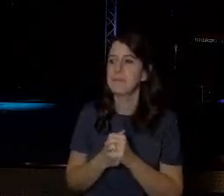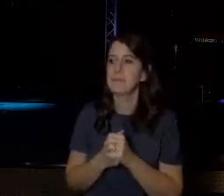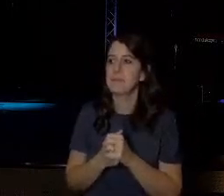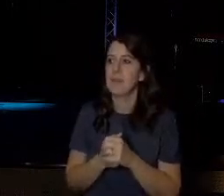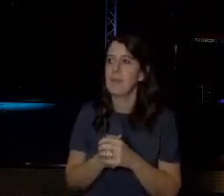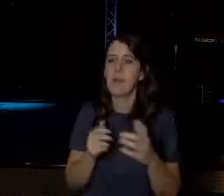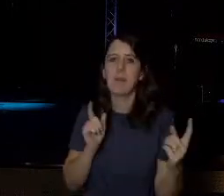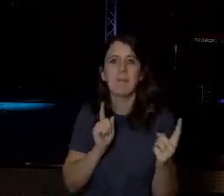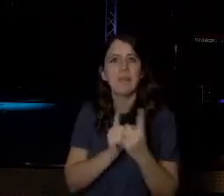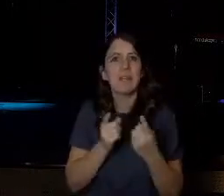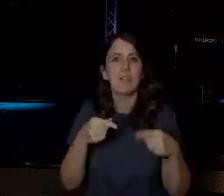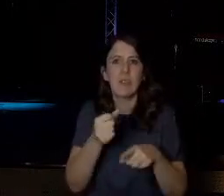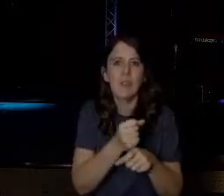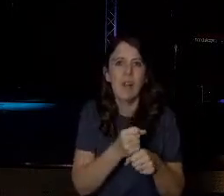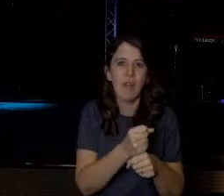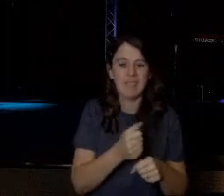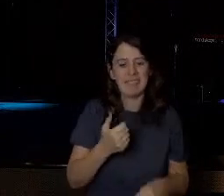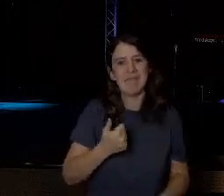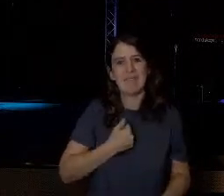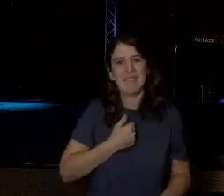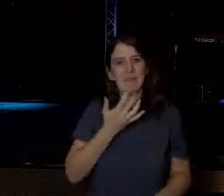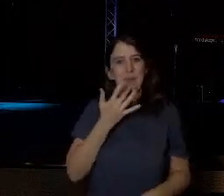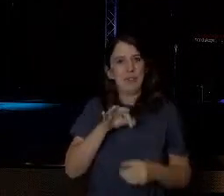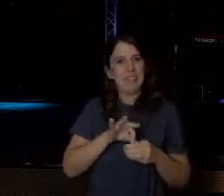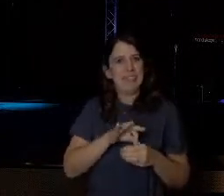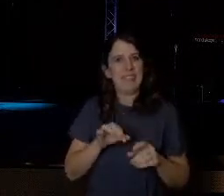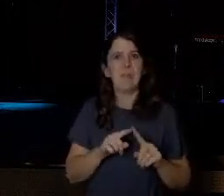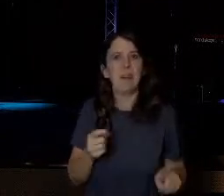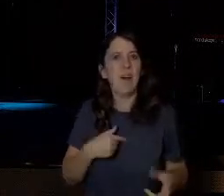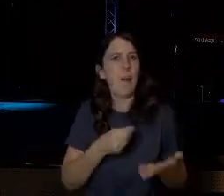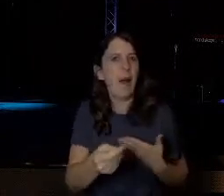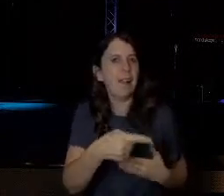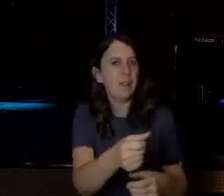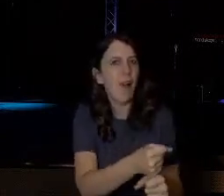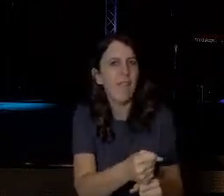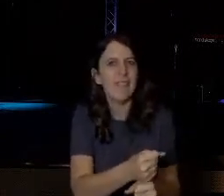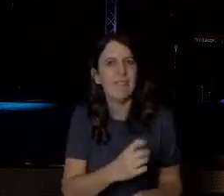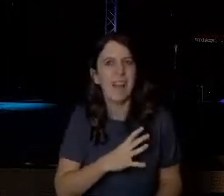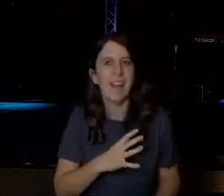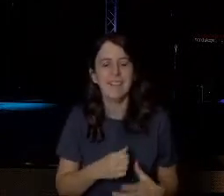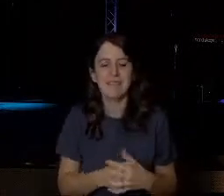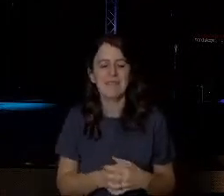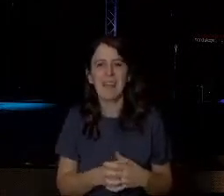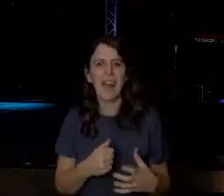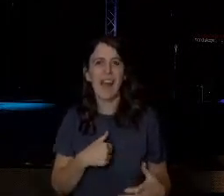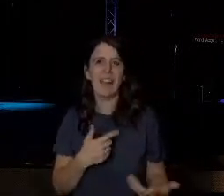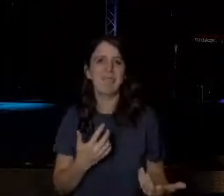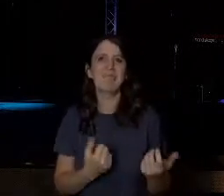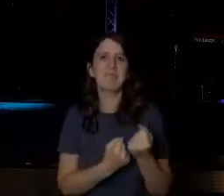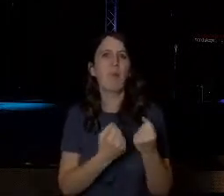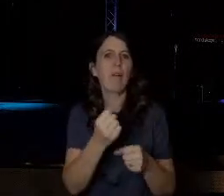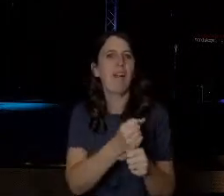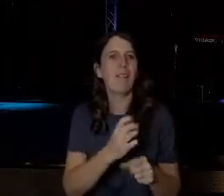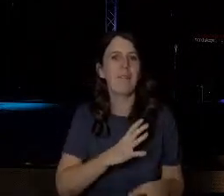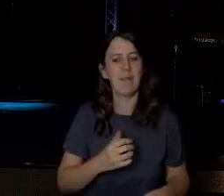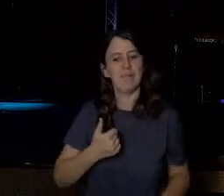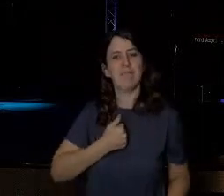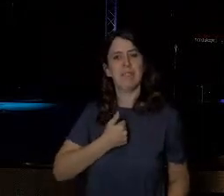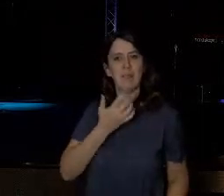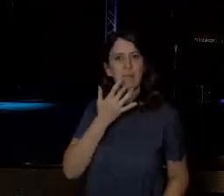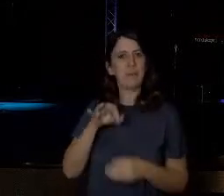over a cup of coffee. I'm more of a tea guy myself, but I'll buy you a cup of coffee. I'm not against coffee drinkers. I'm just going to have a tea.